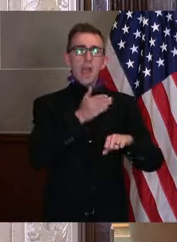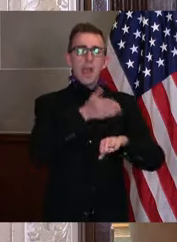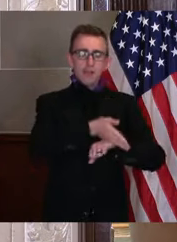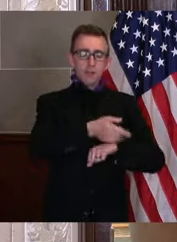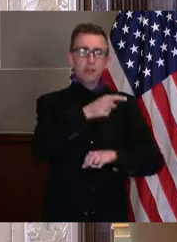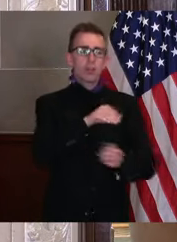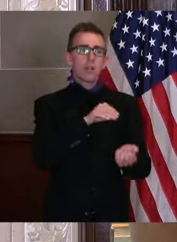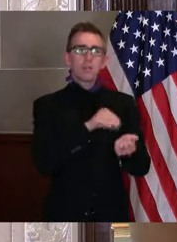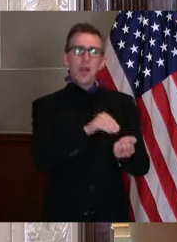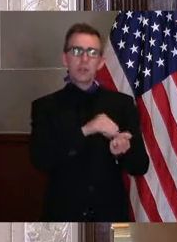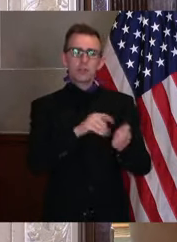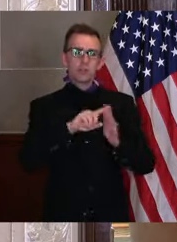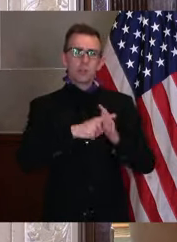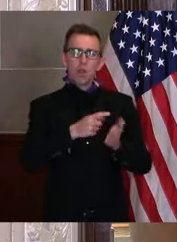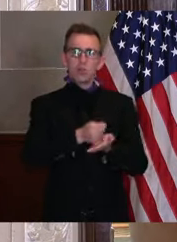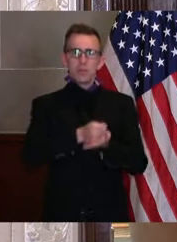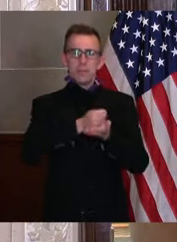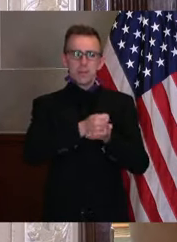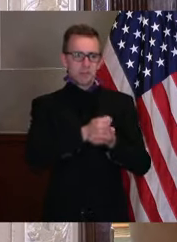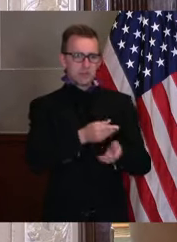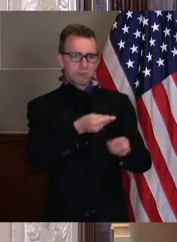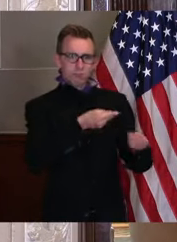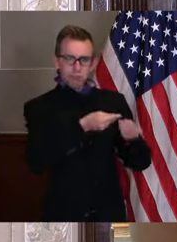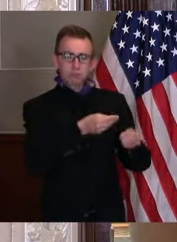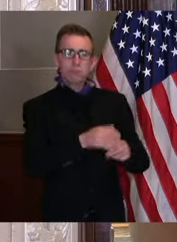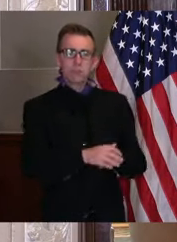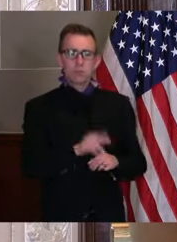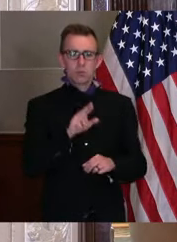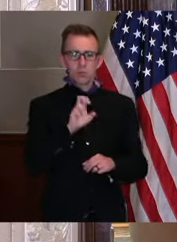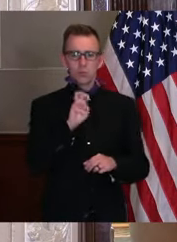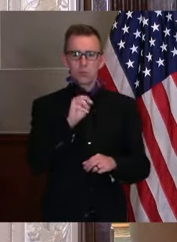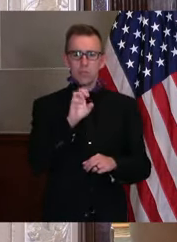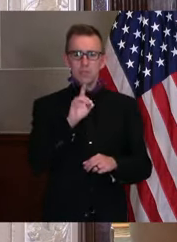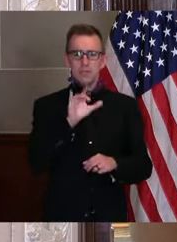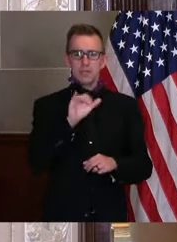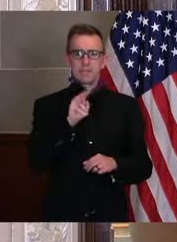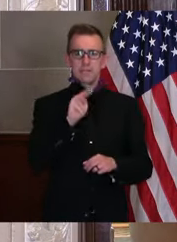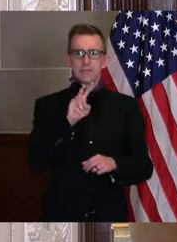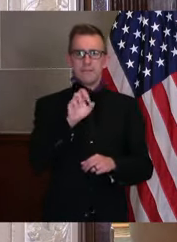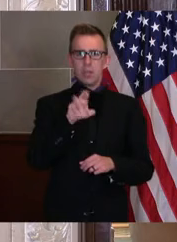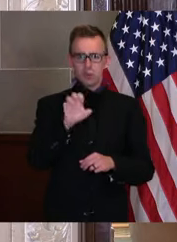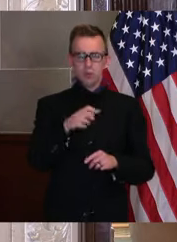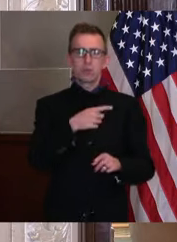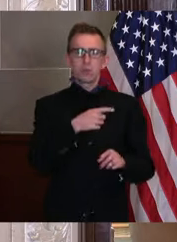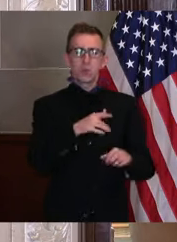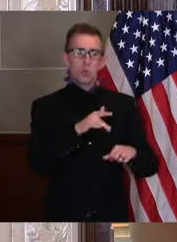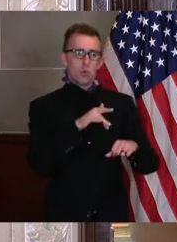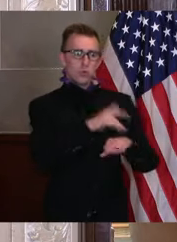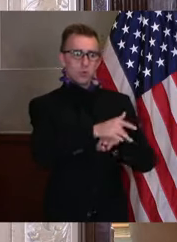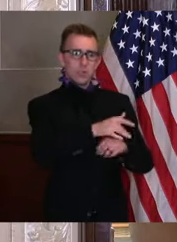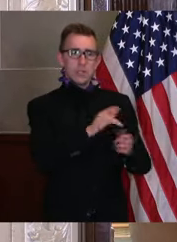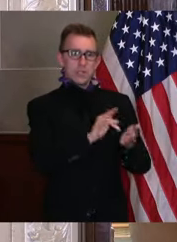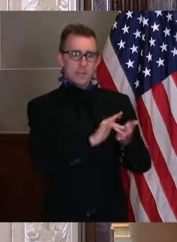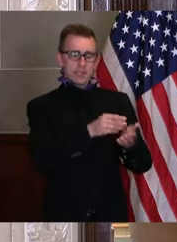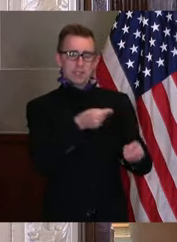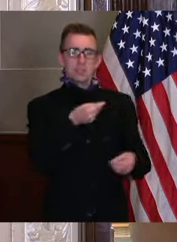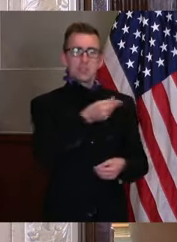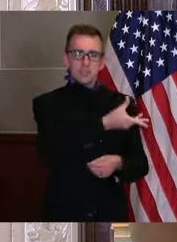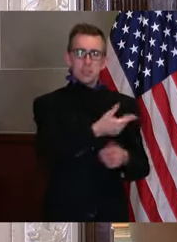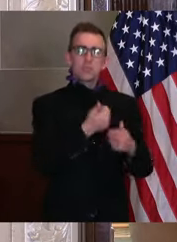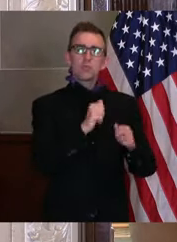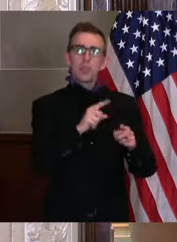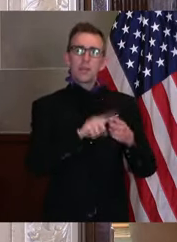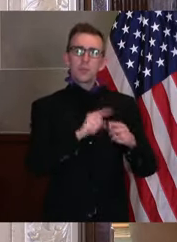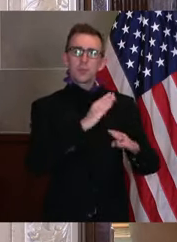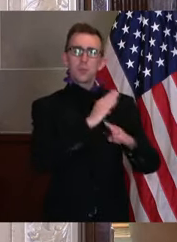the doctors began the treatment of remdesivir, a drug that is in its early stage of being used to